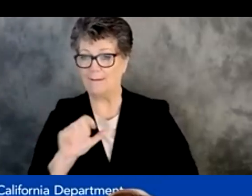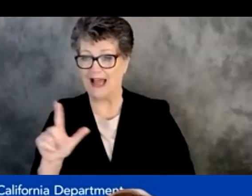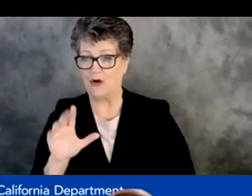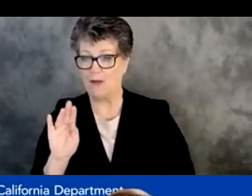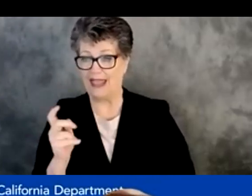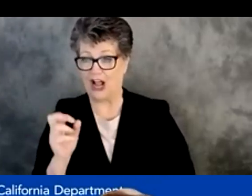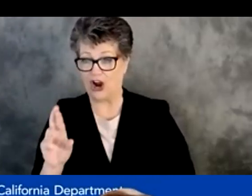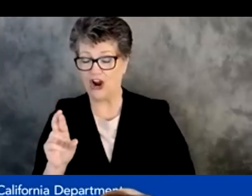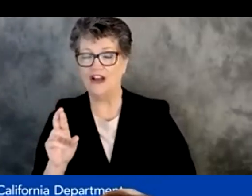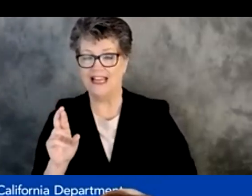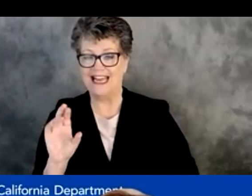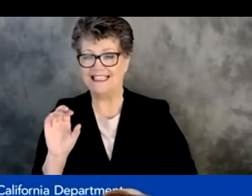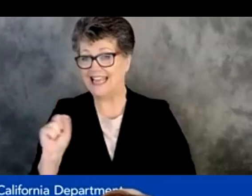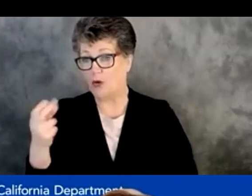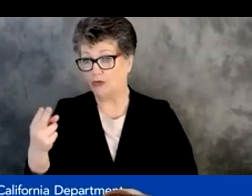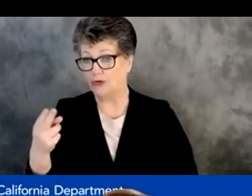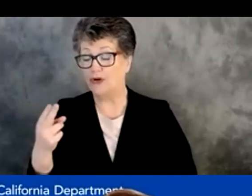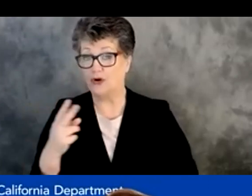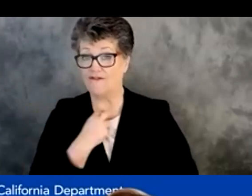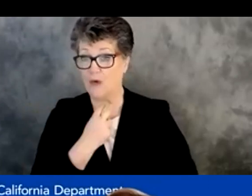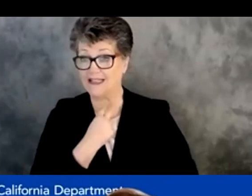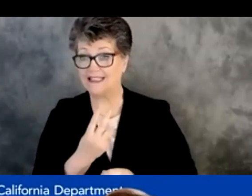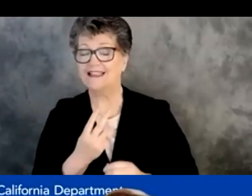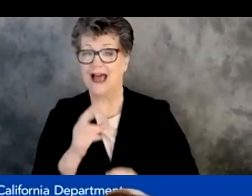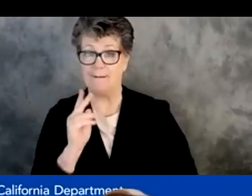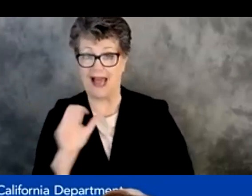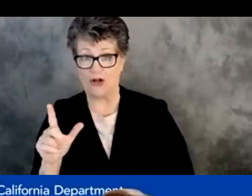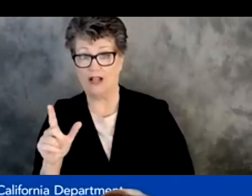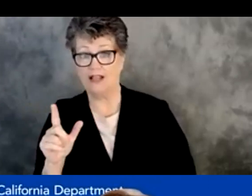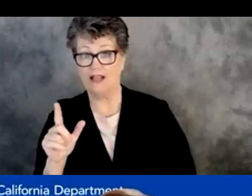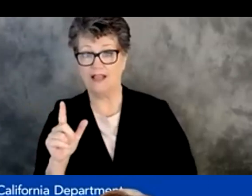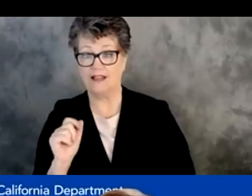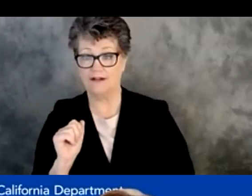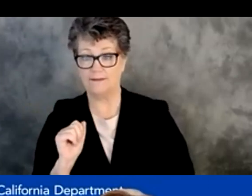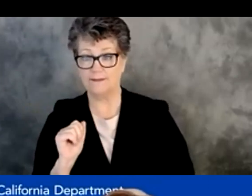brings a stakeholder voice for veterans to the committee. Michael